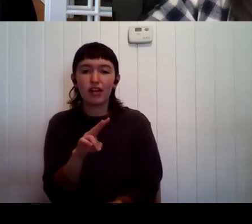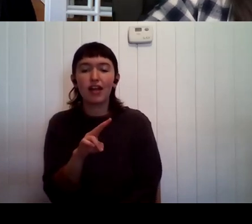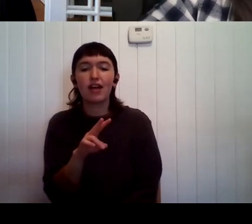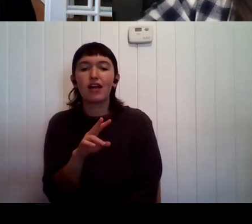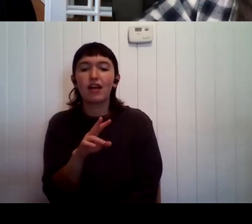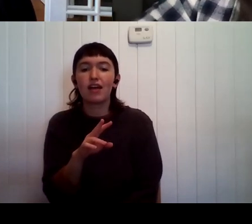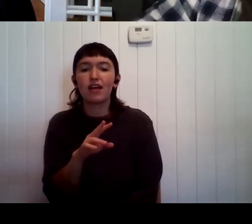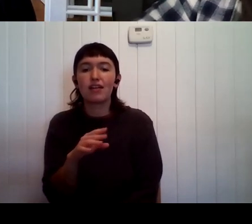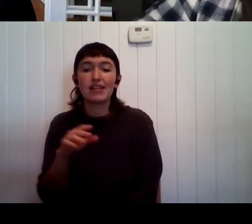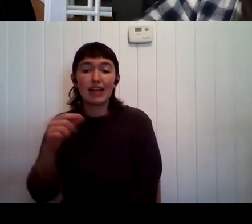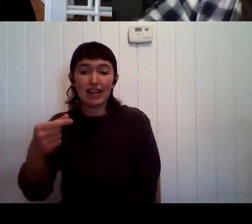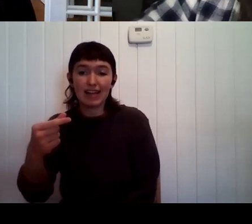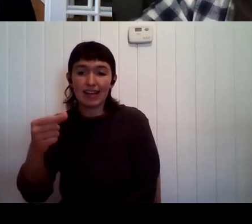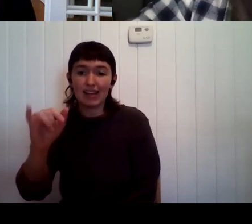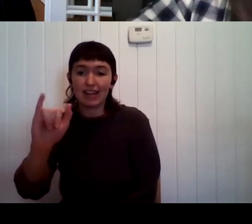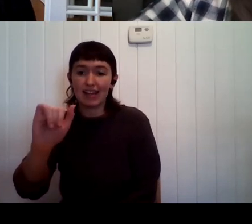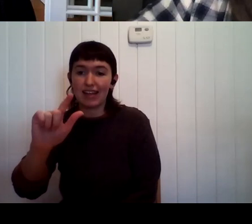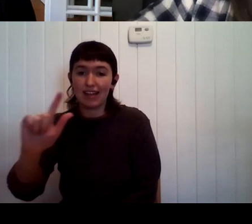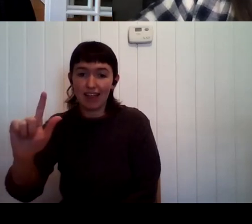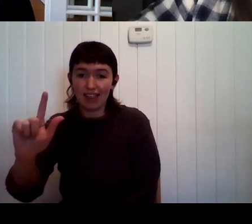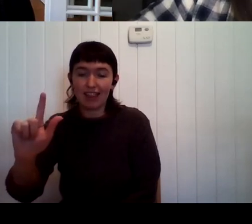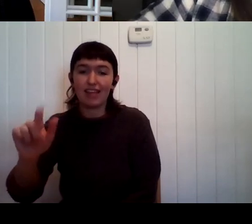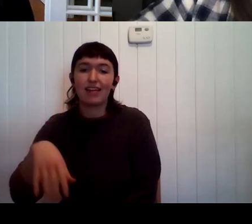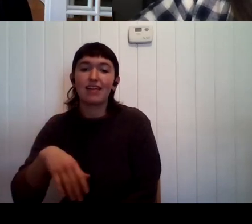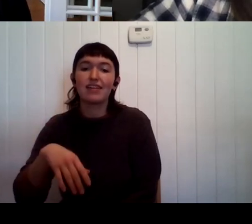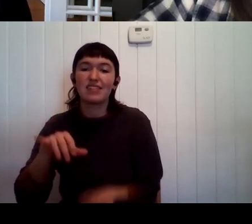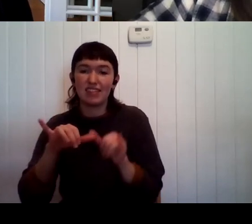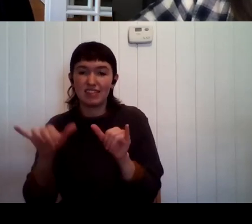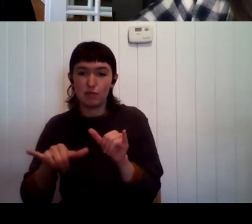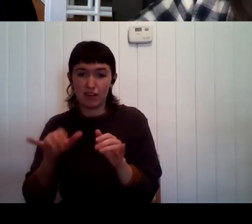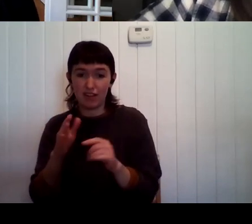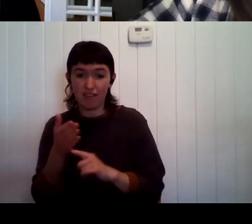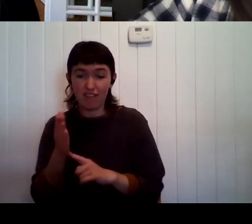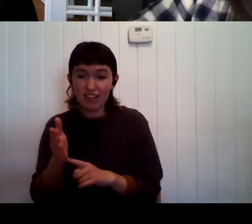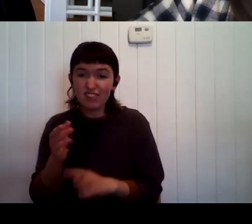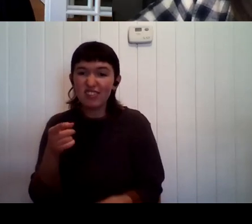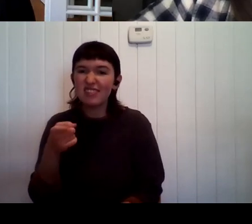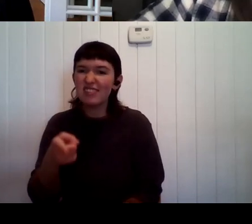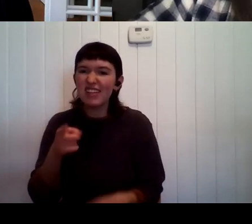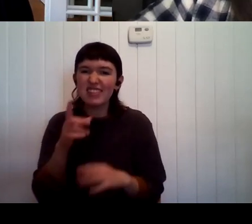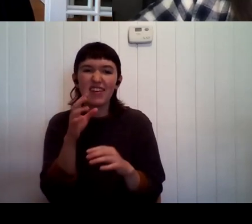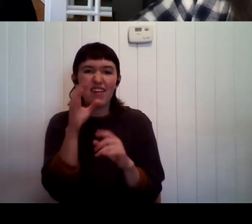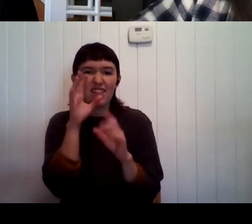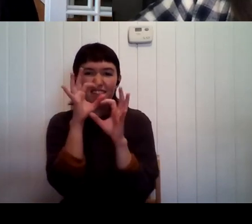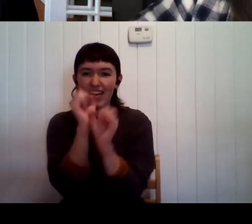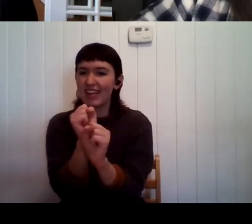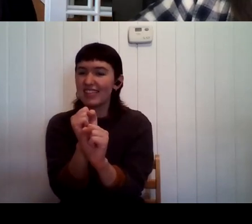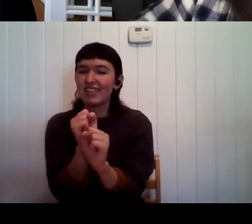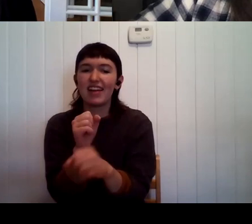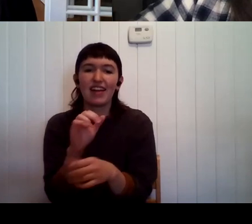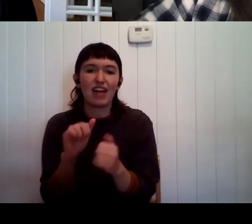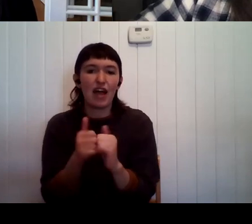and look up the gill G-I-L-L system in fish. And it is absolutely fascinating how they work.